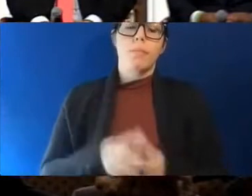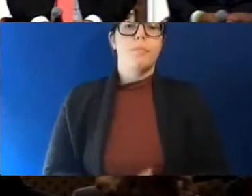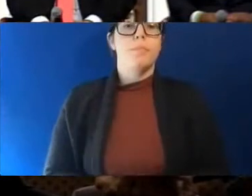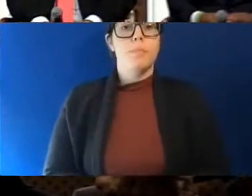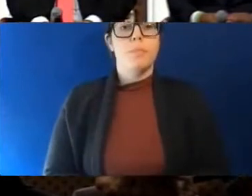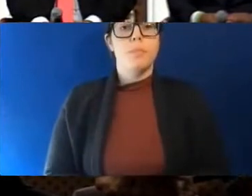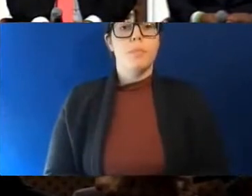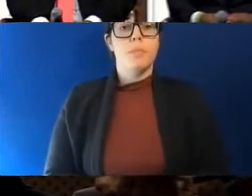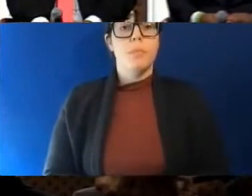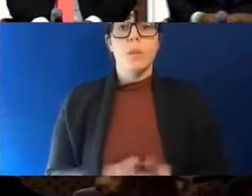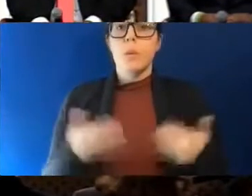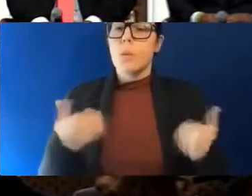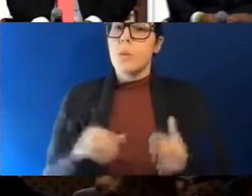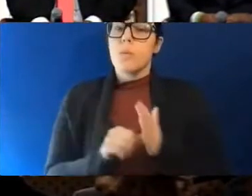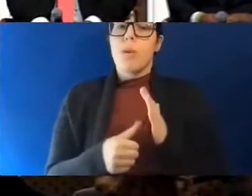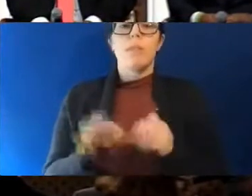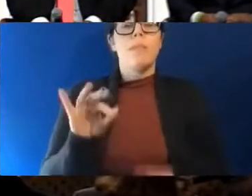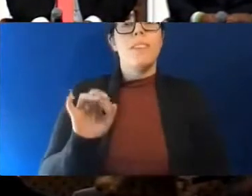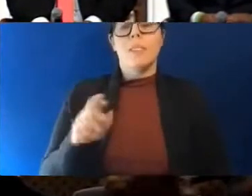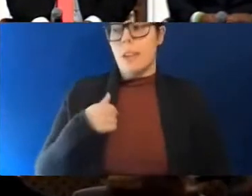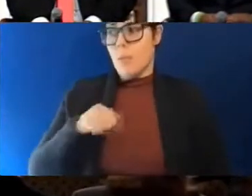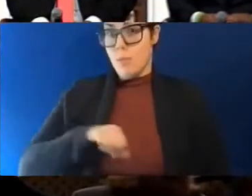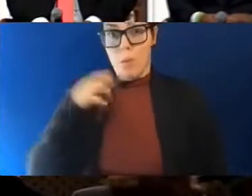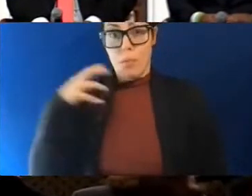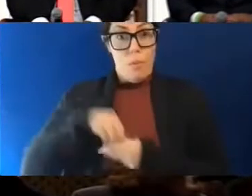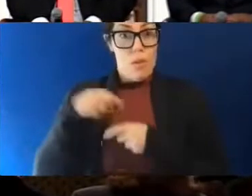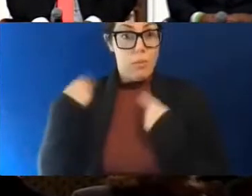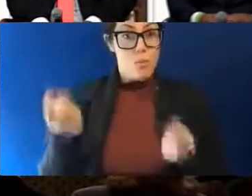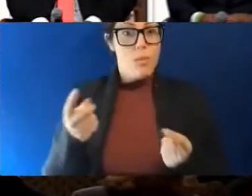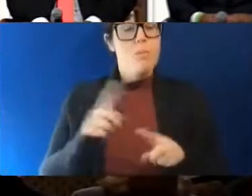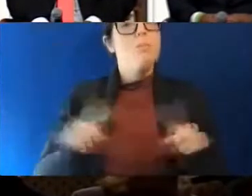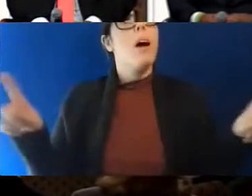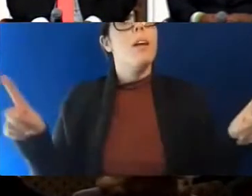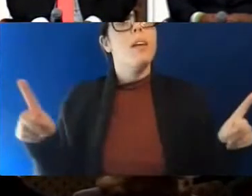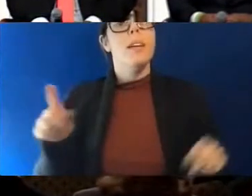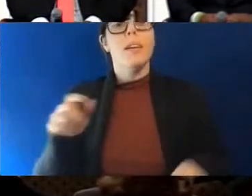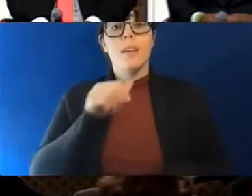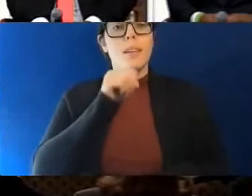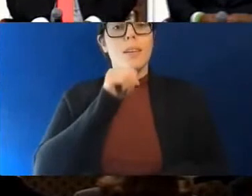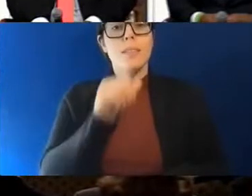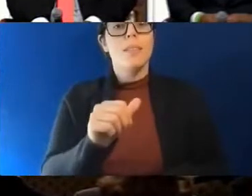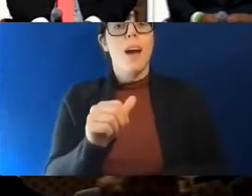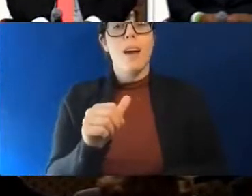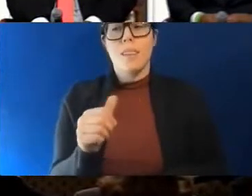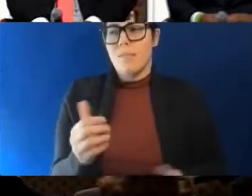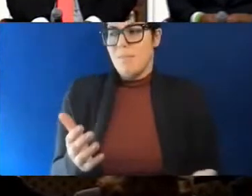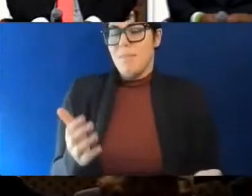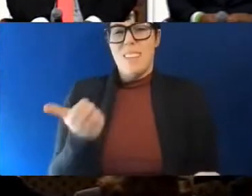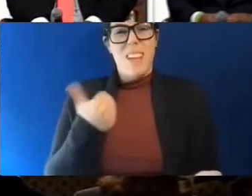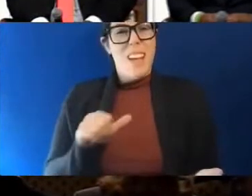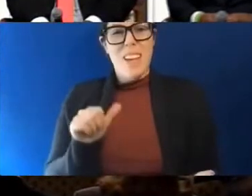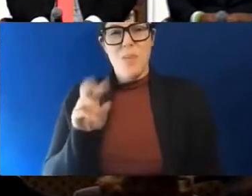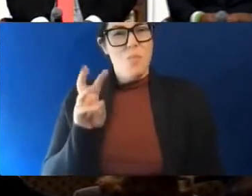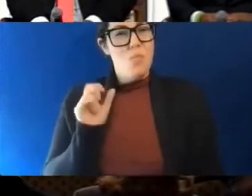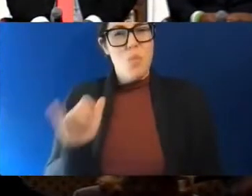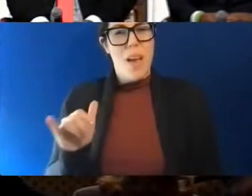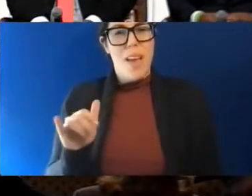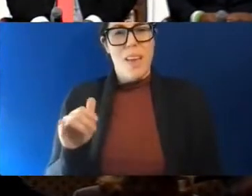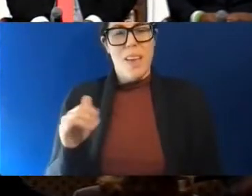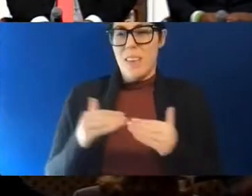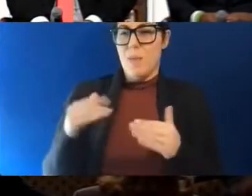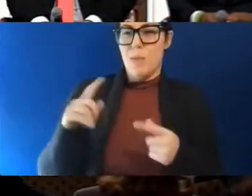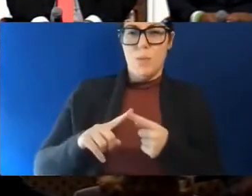great, impressive field, one I've been proud to be part of for many years, but it is not at any way scaled to the size